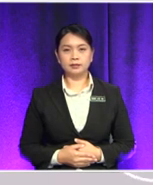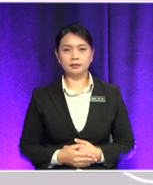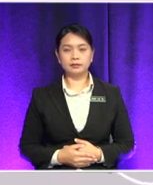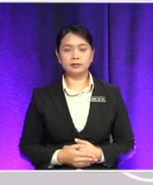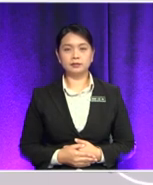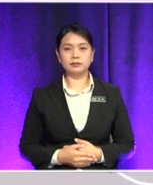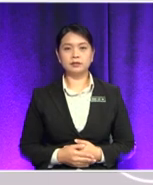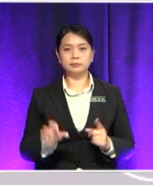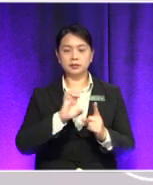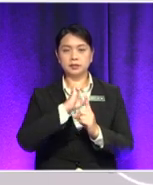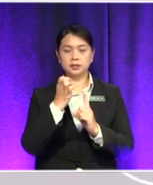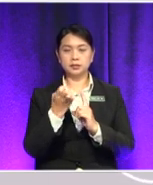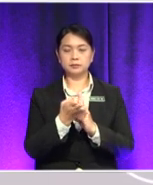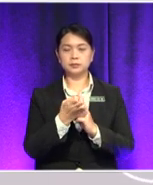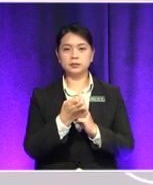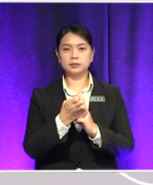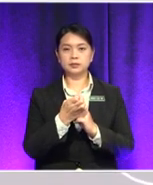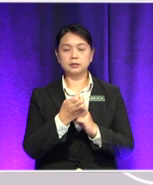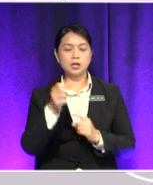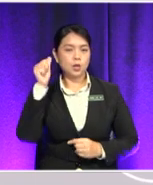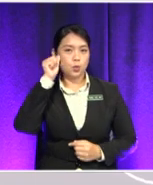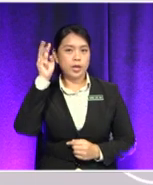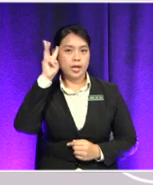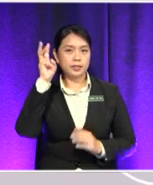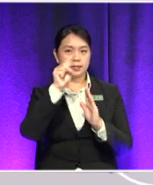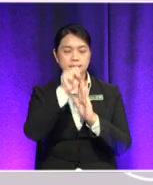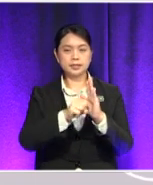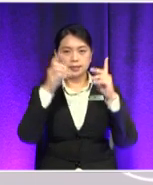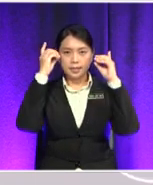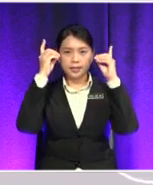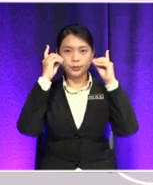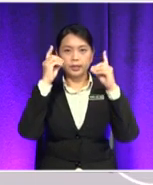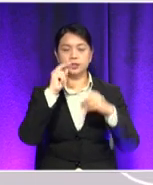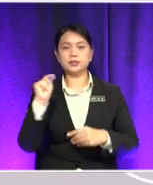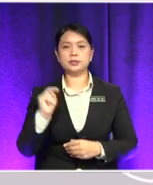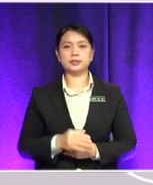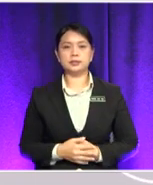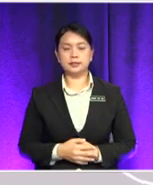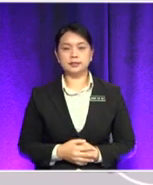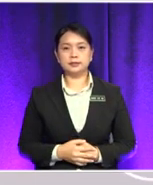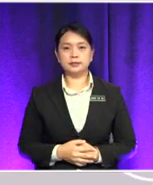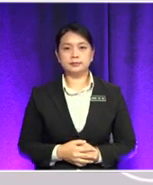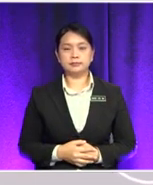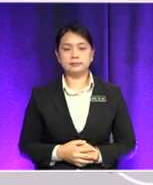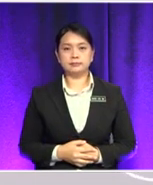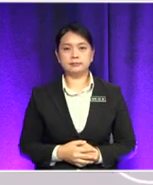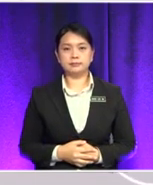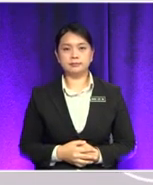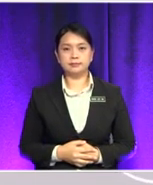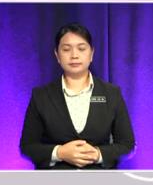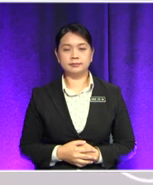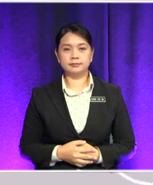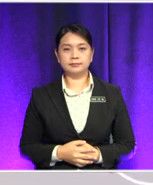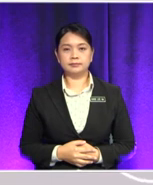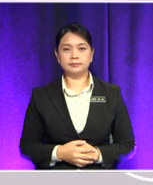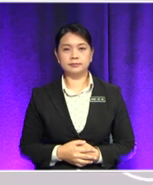Environmental awareness education. Ooh, wow. Sustainability. I like that. Very good one.